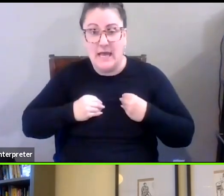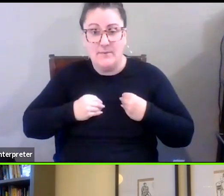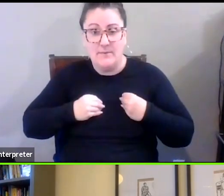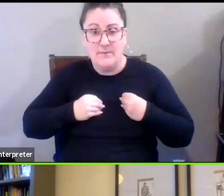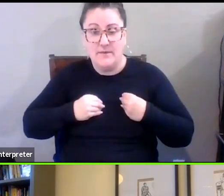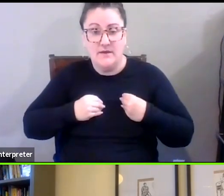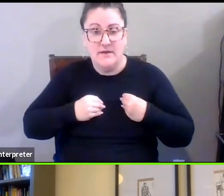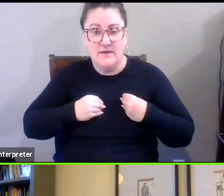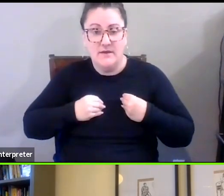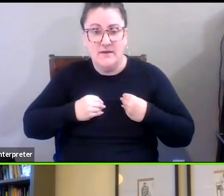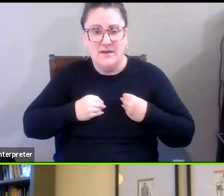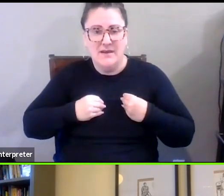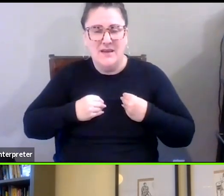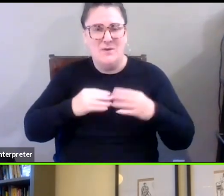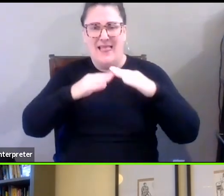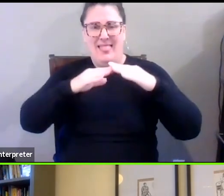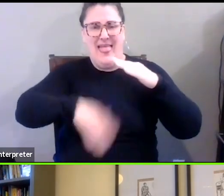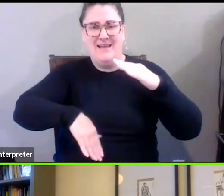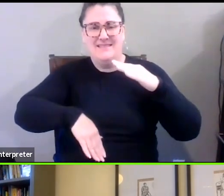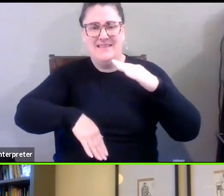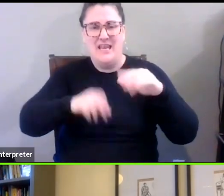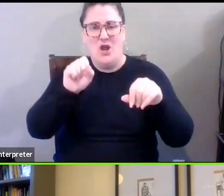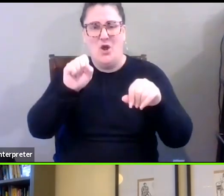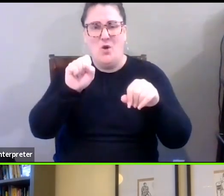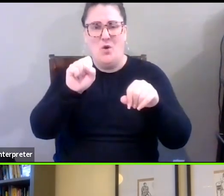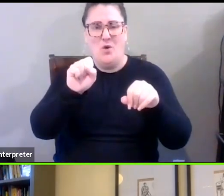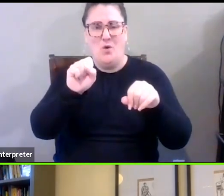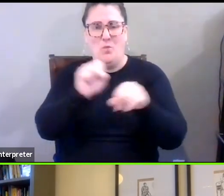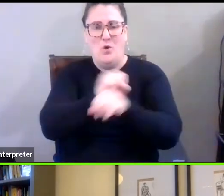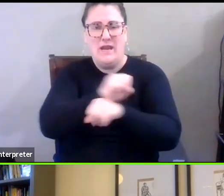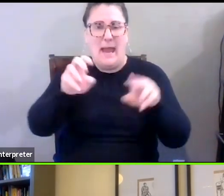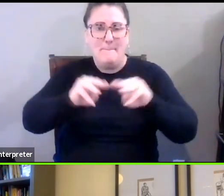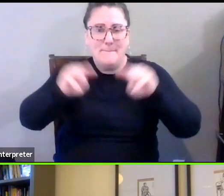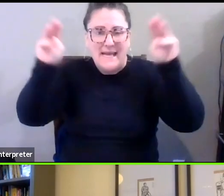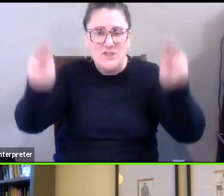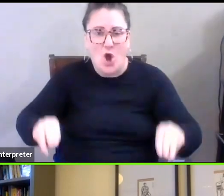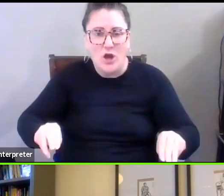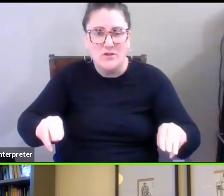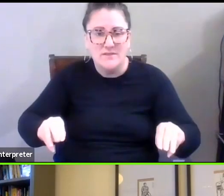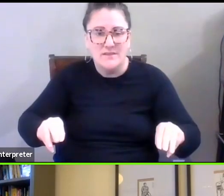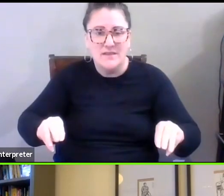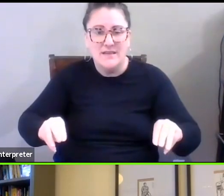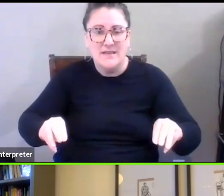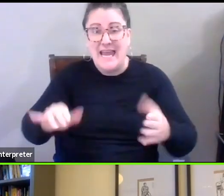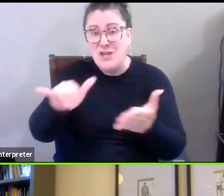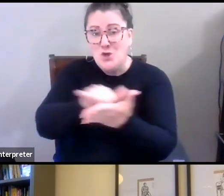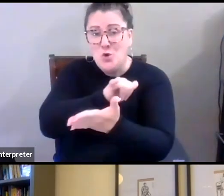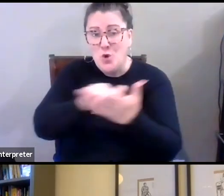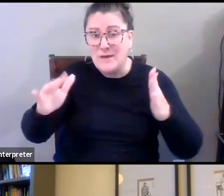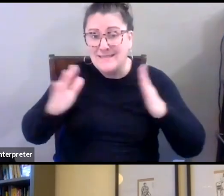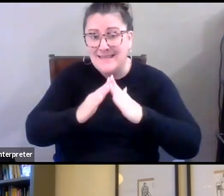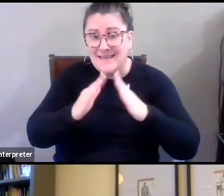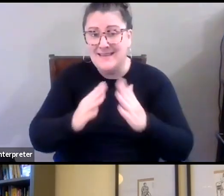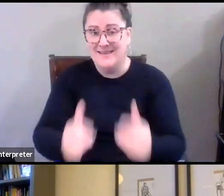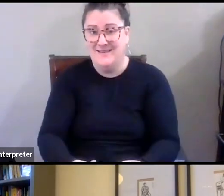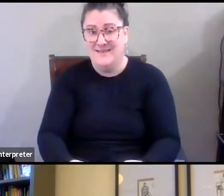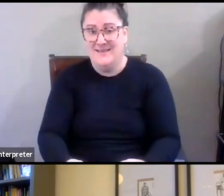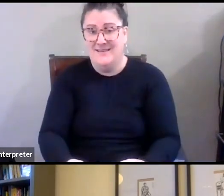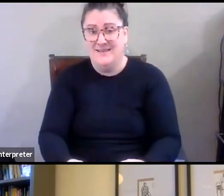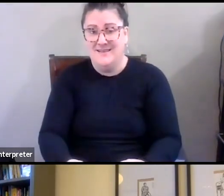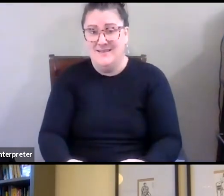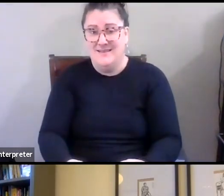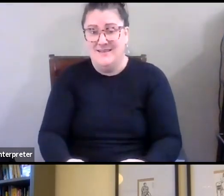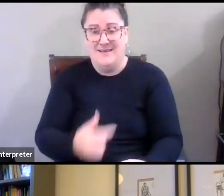was like something less than working at a McDonald's in the city of New York. Yeah. You know? So I